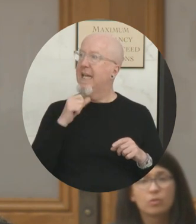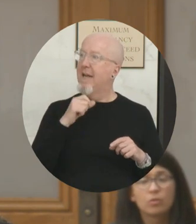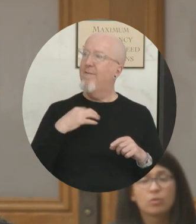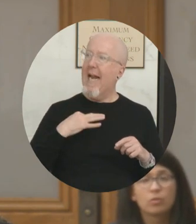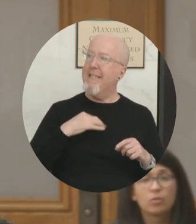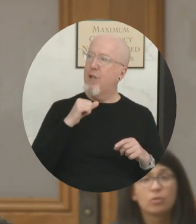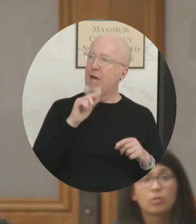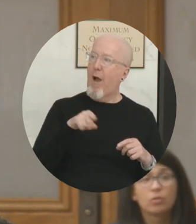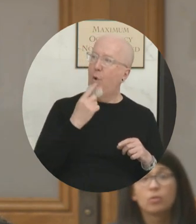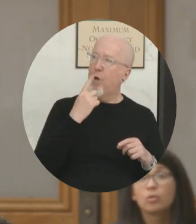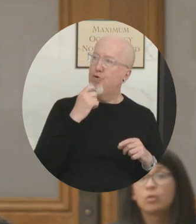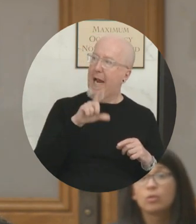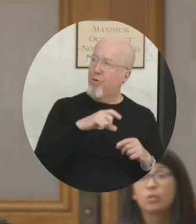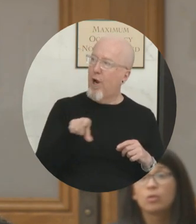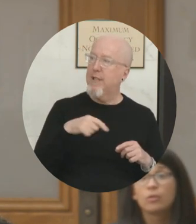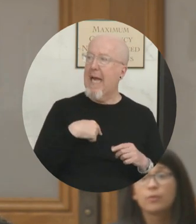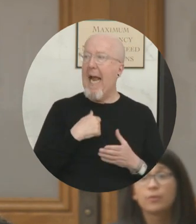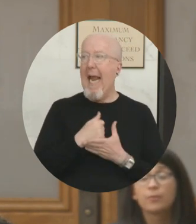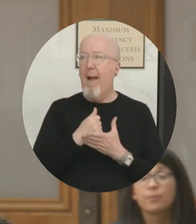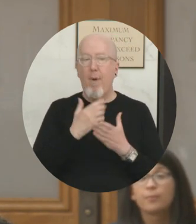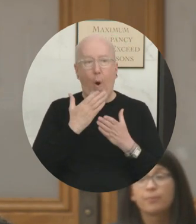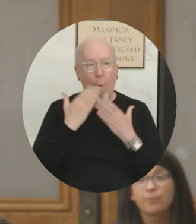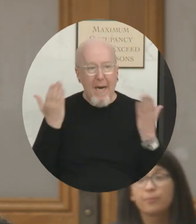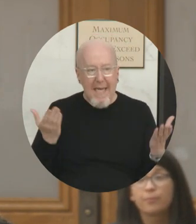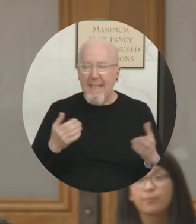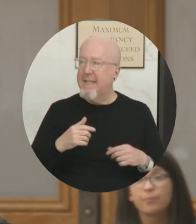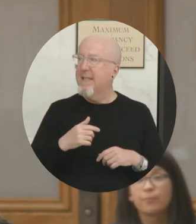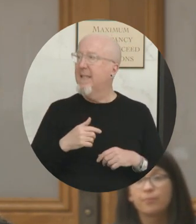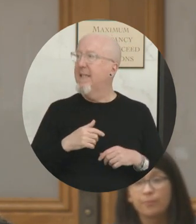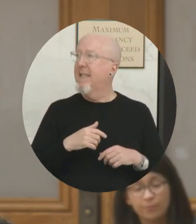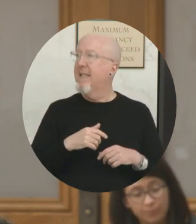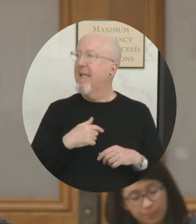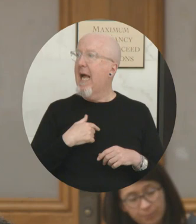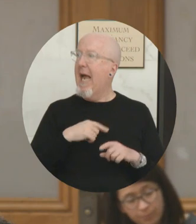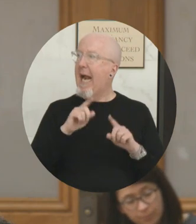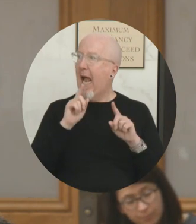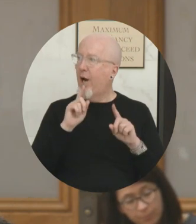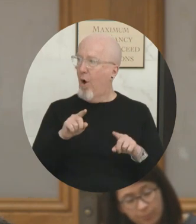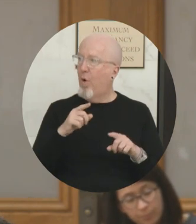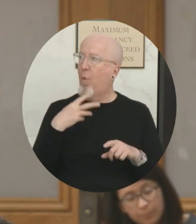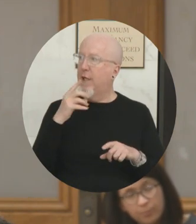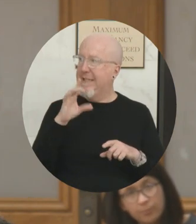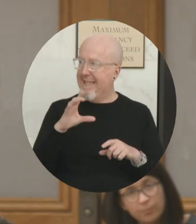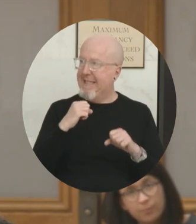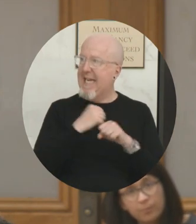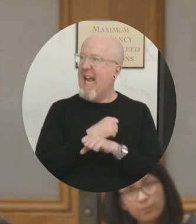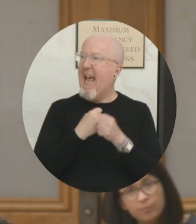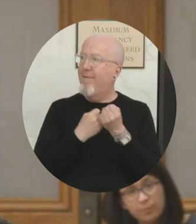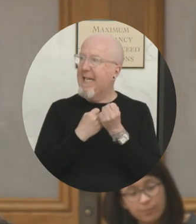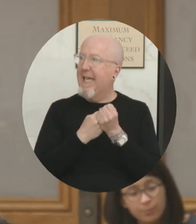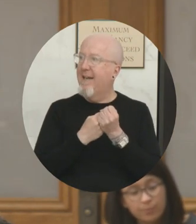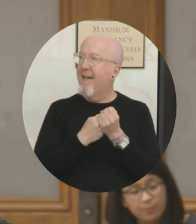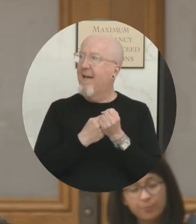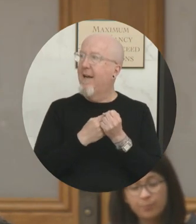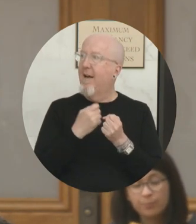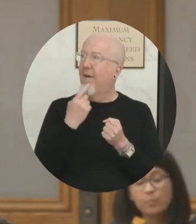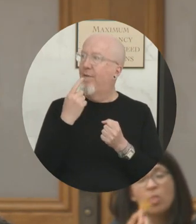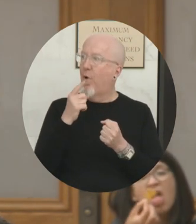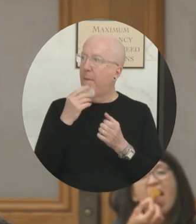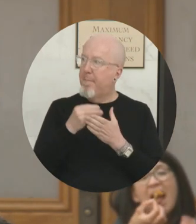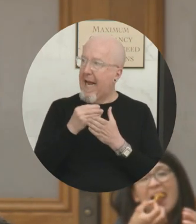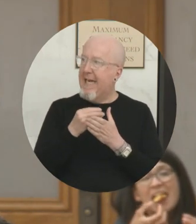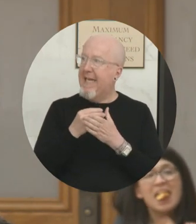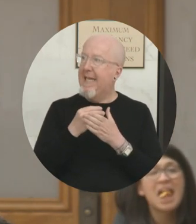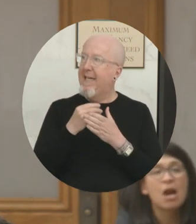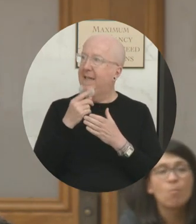Cross, but I help the homeless, and I go to Washington, D.C. to advocate for money for the mayor to